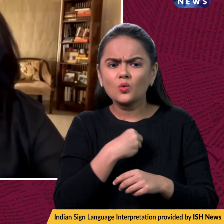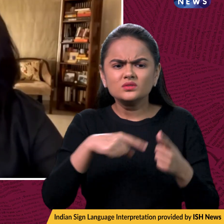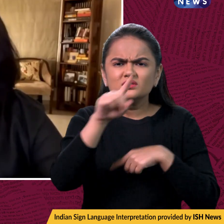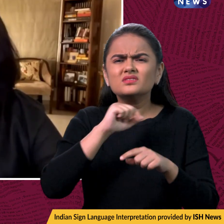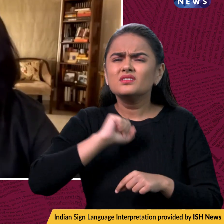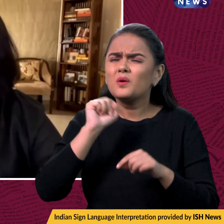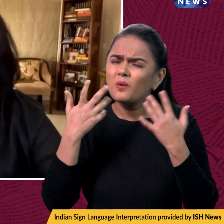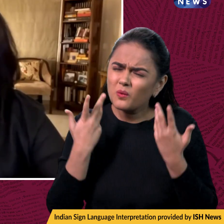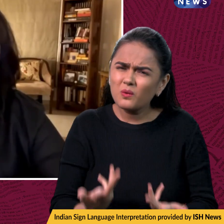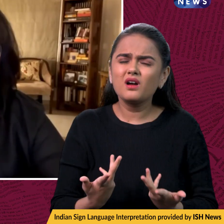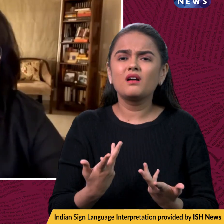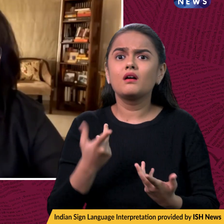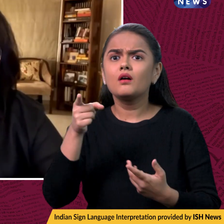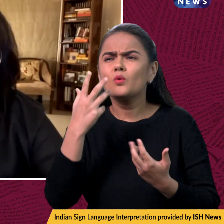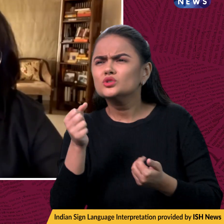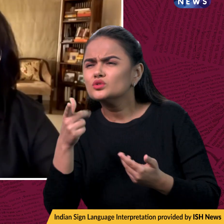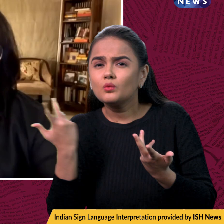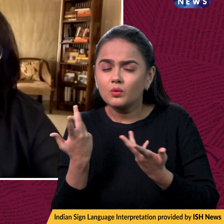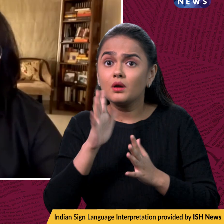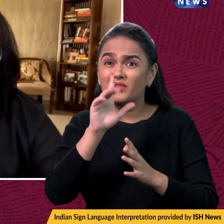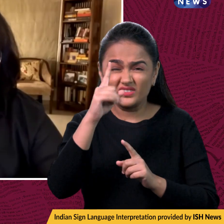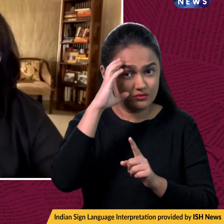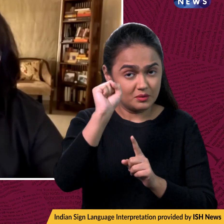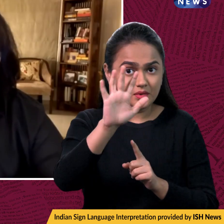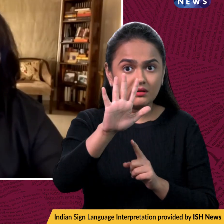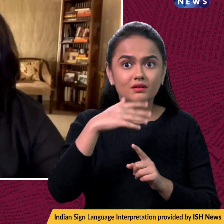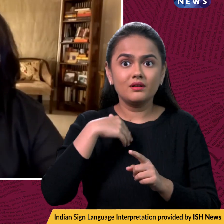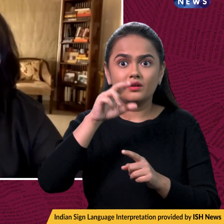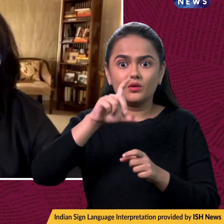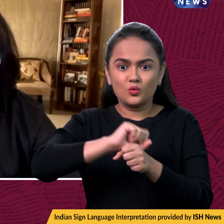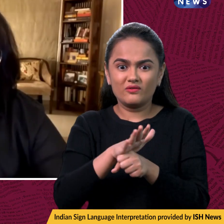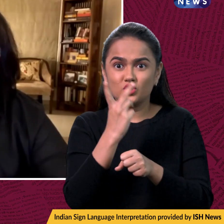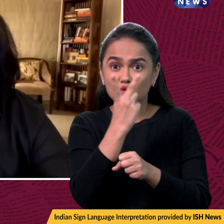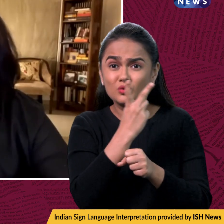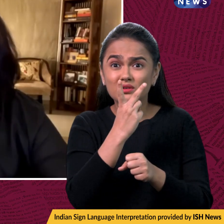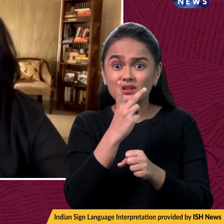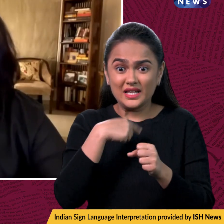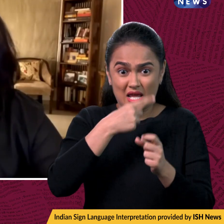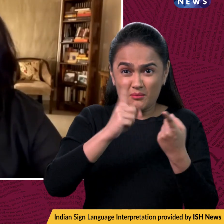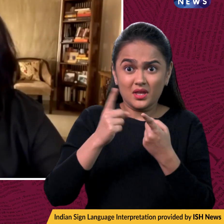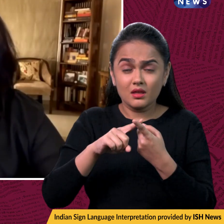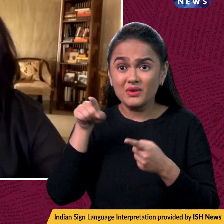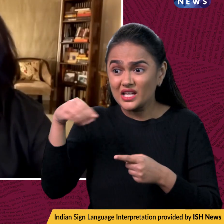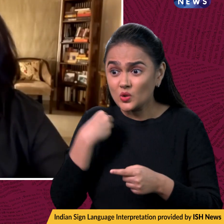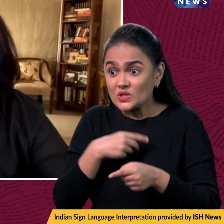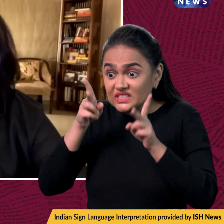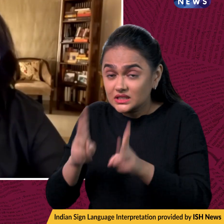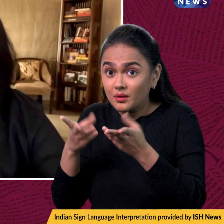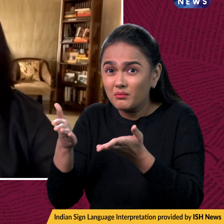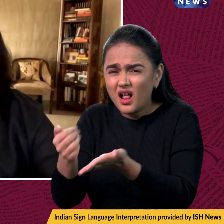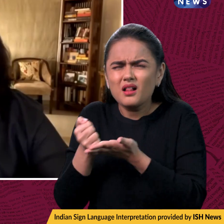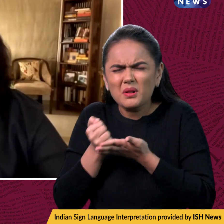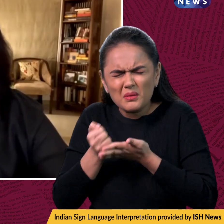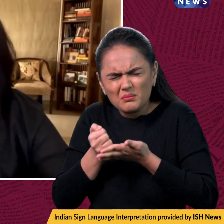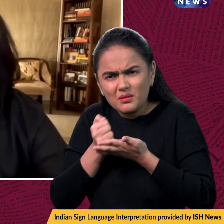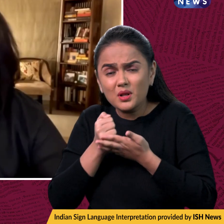on why they're striking and what they need from us. Remember, during the 2 waves of COVID, it was the resident doctors in our hospitals that did the